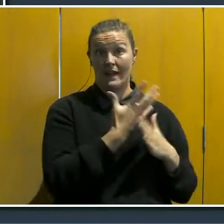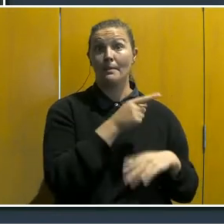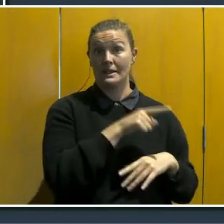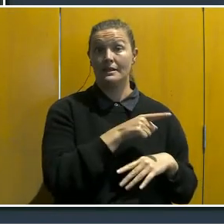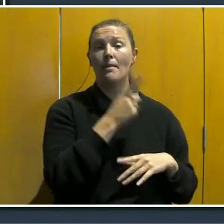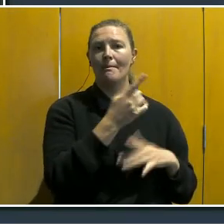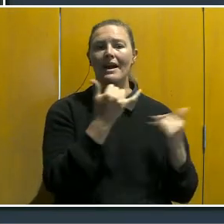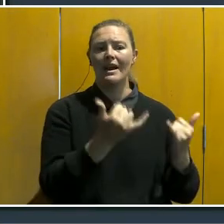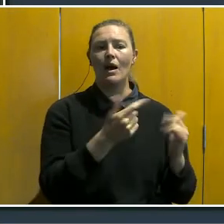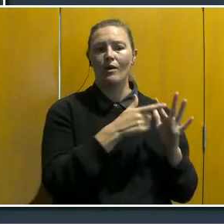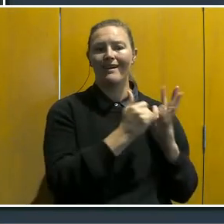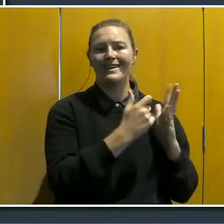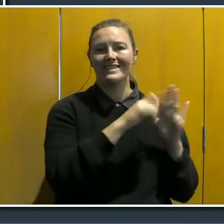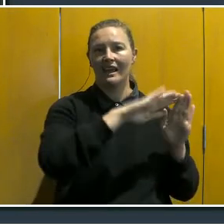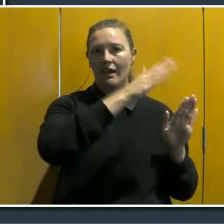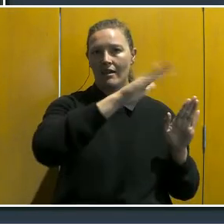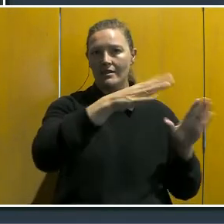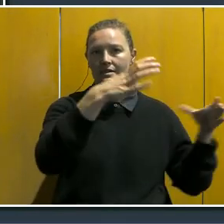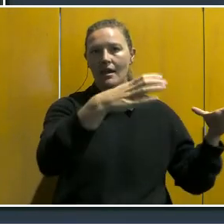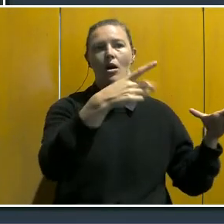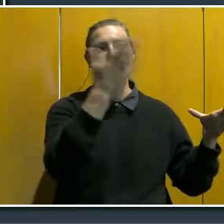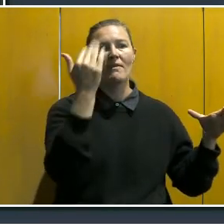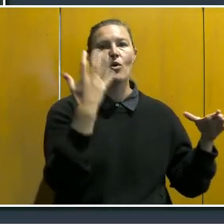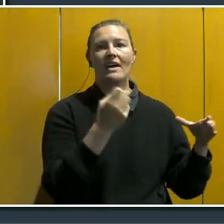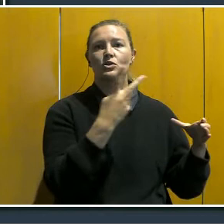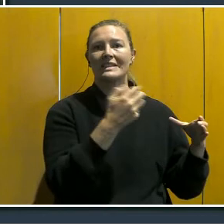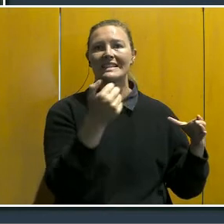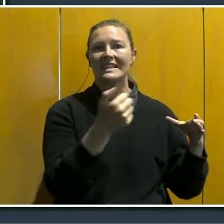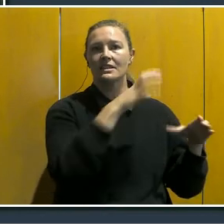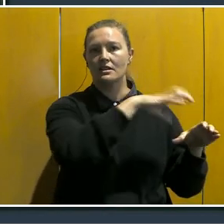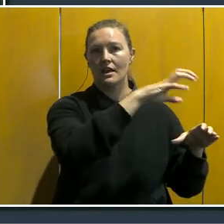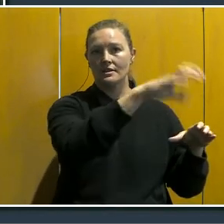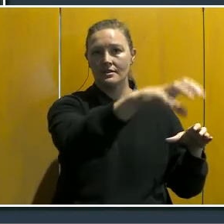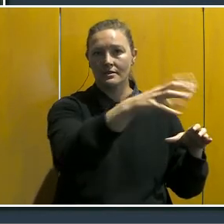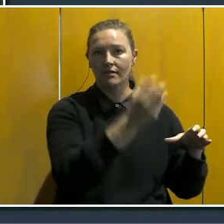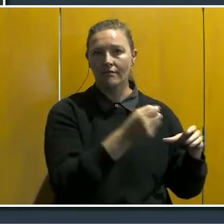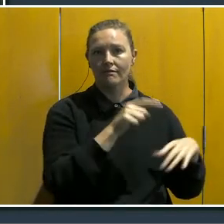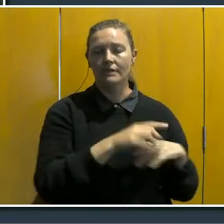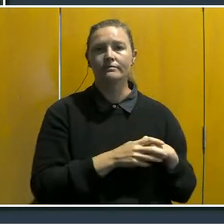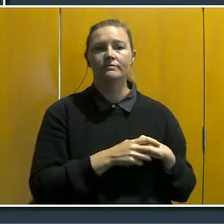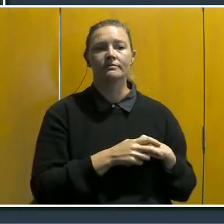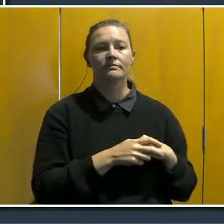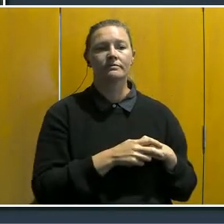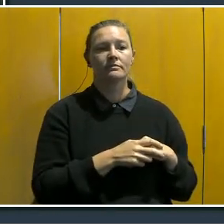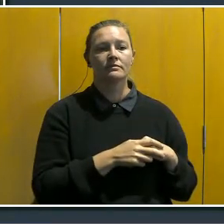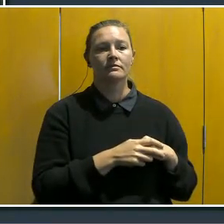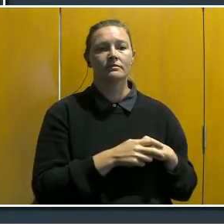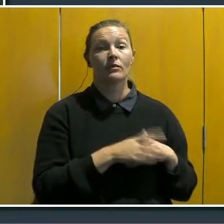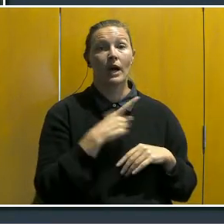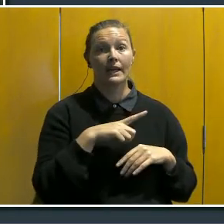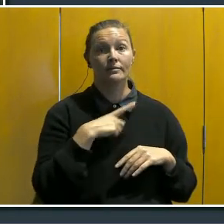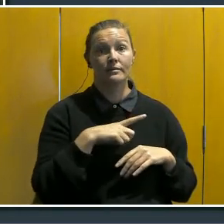What is now Esk Hills originally had 26 sites upon it. The reason being they